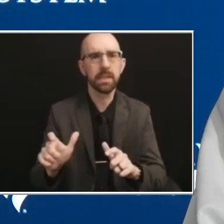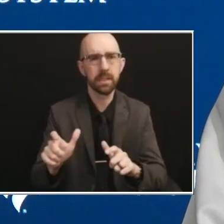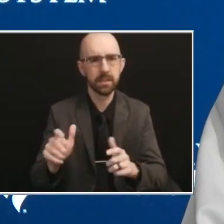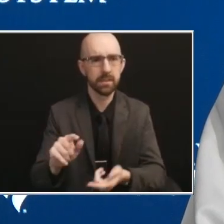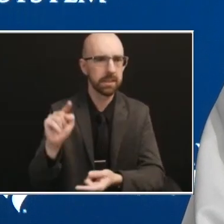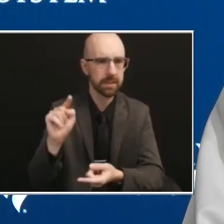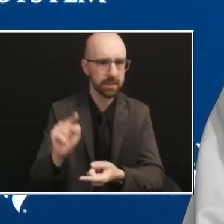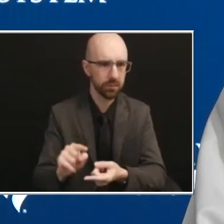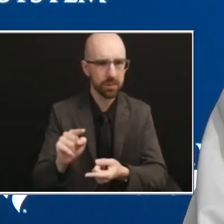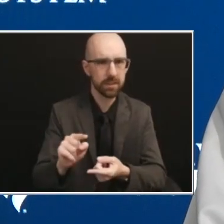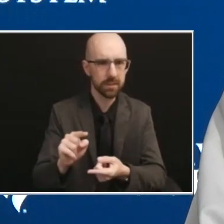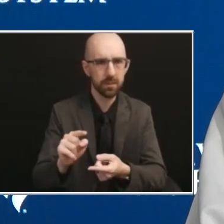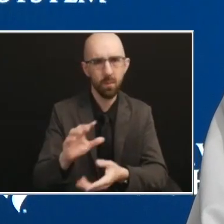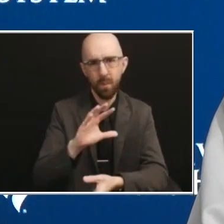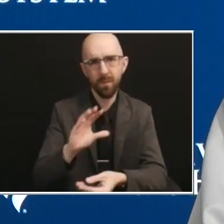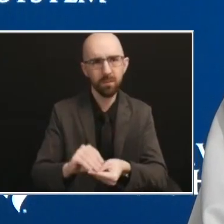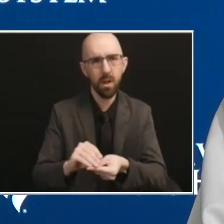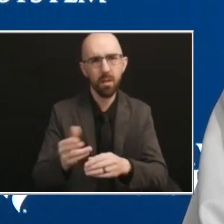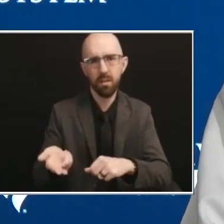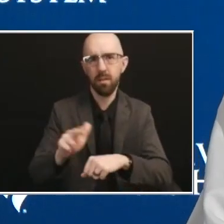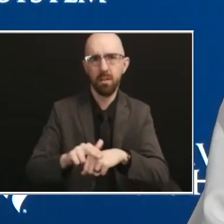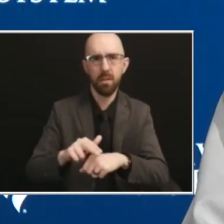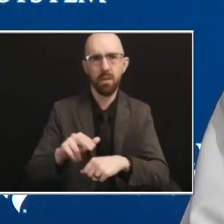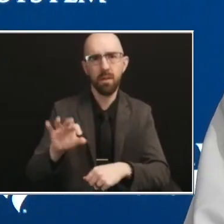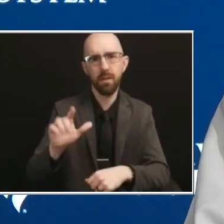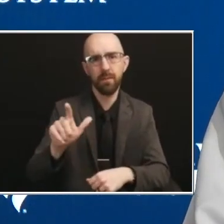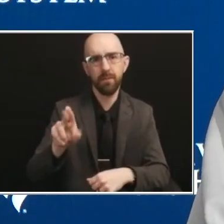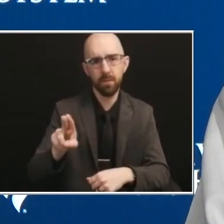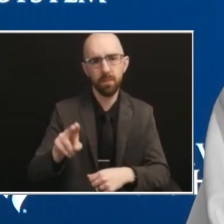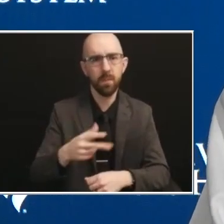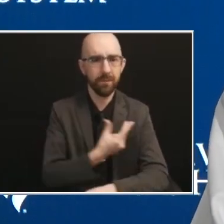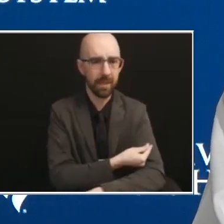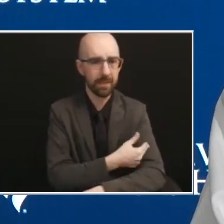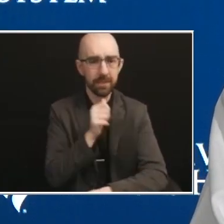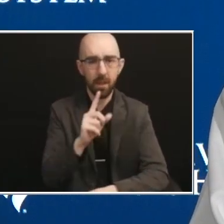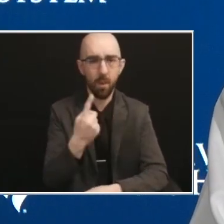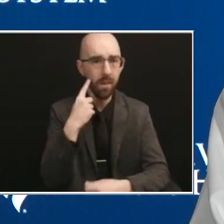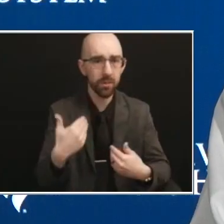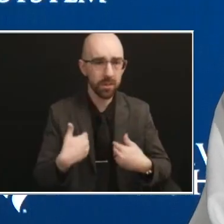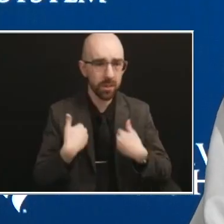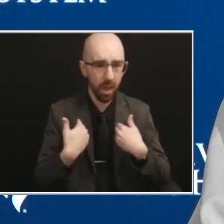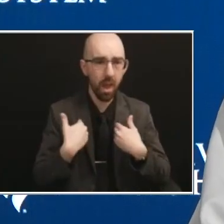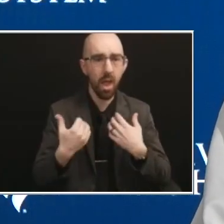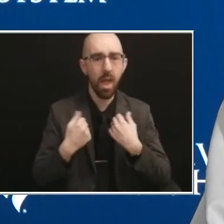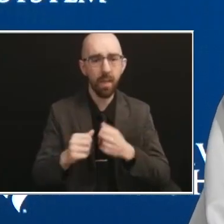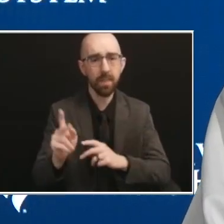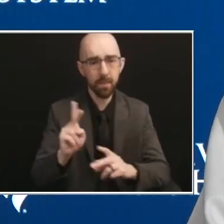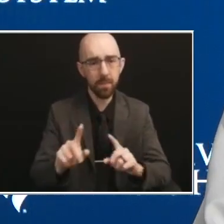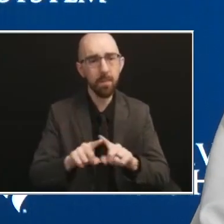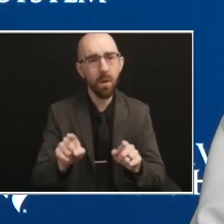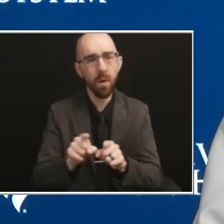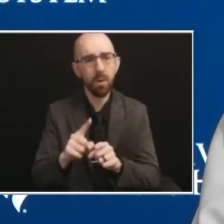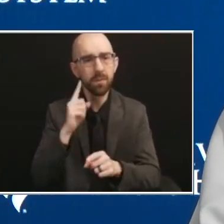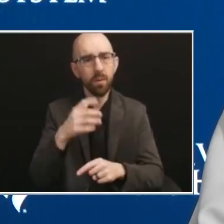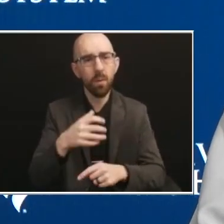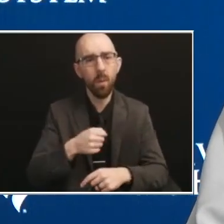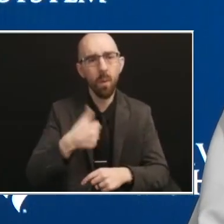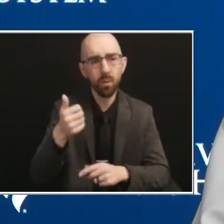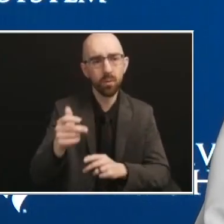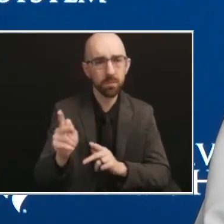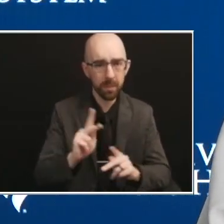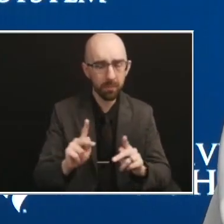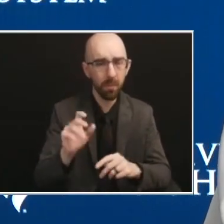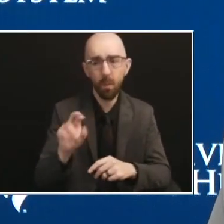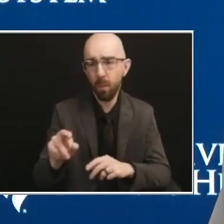in overall uptake of influenza vaccine, not only for young, healthy people, but even for older people, or even people with